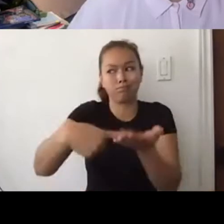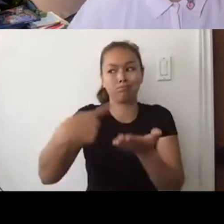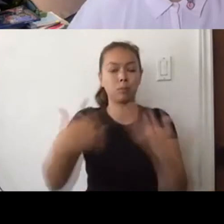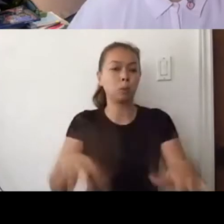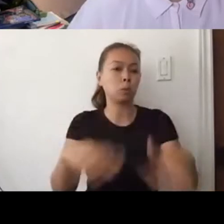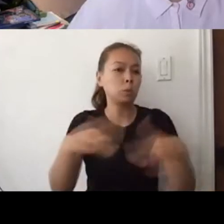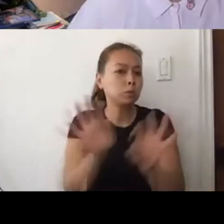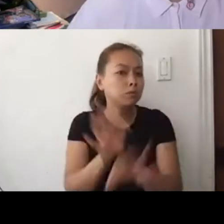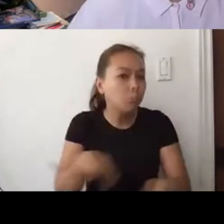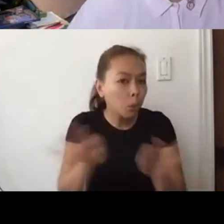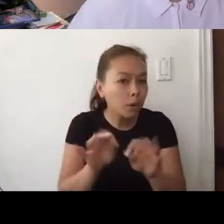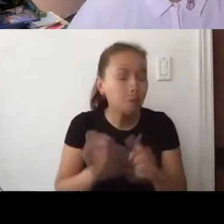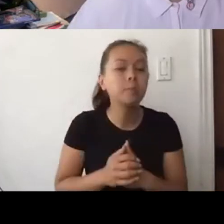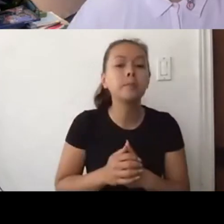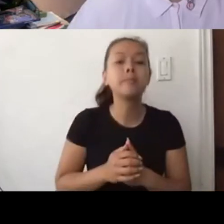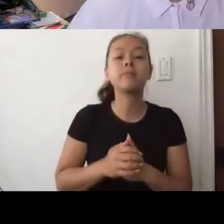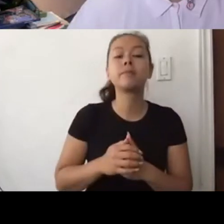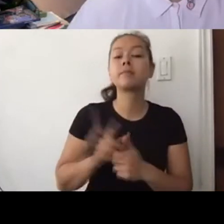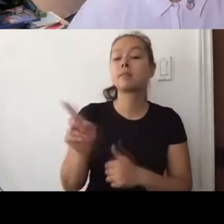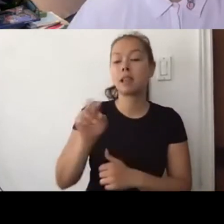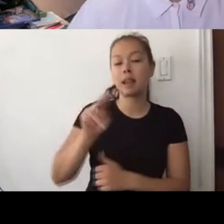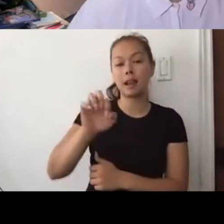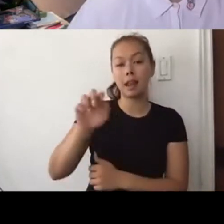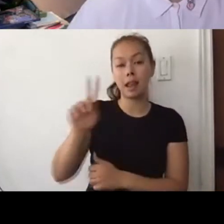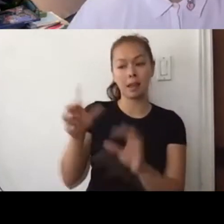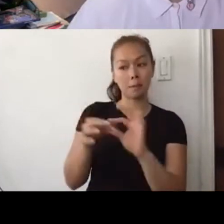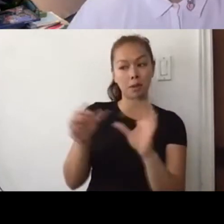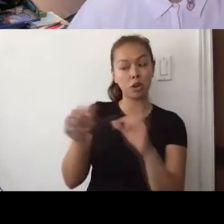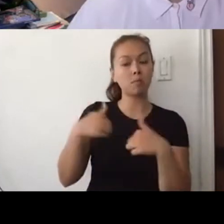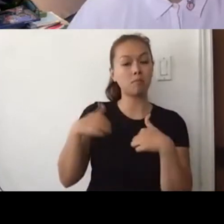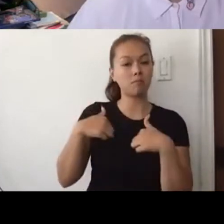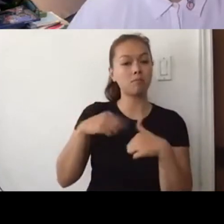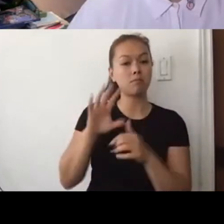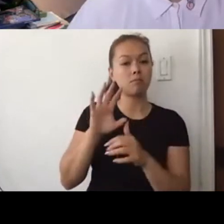I have a human rights background, an academic background in human rights,